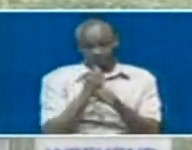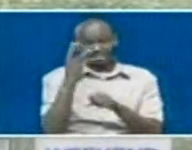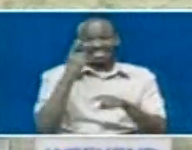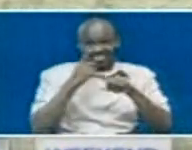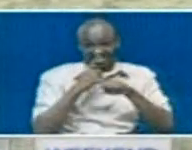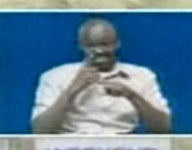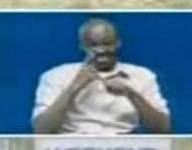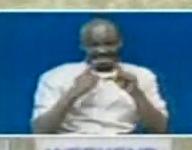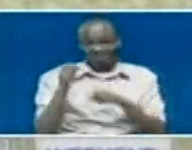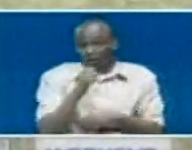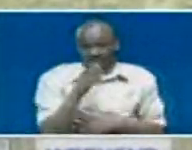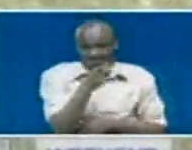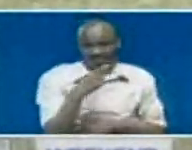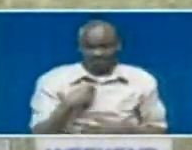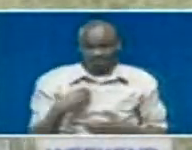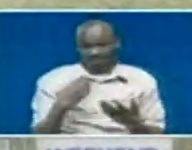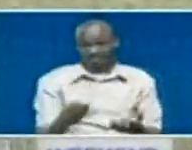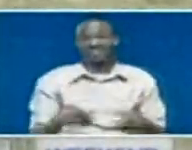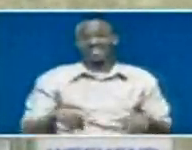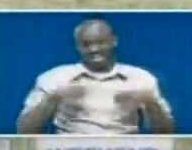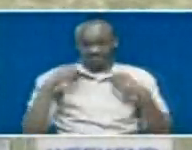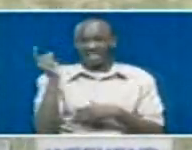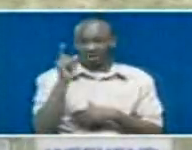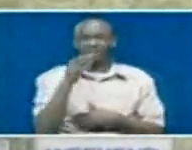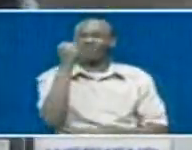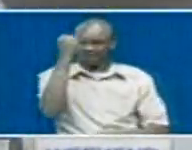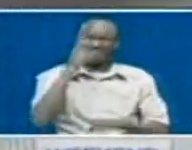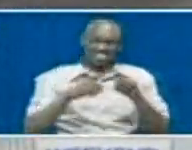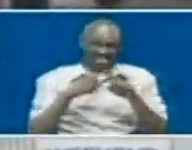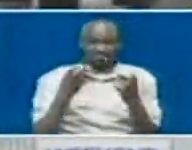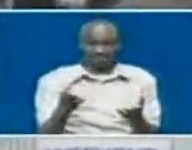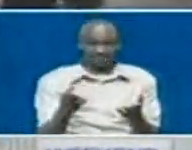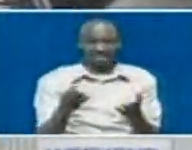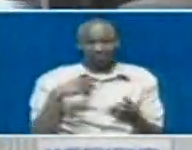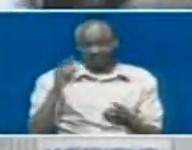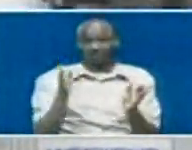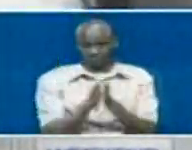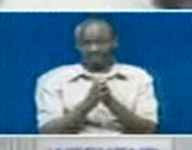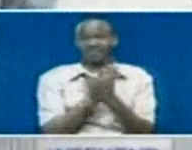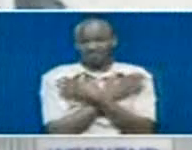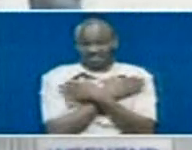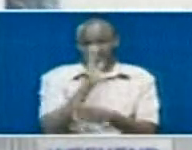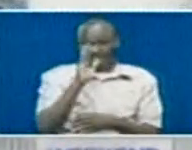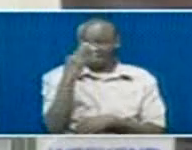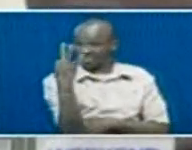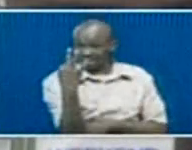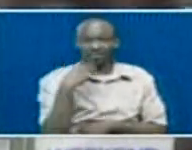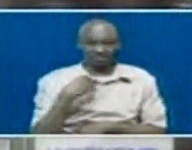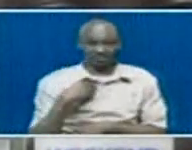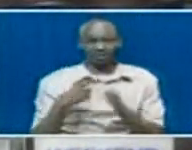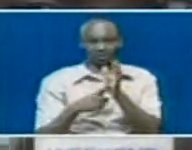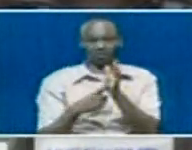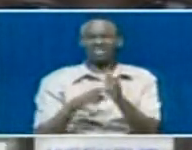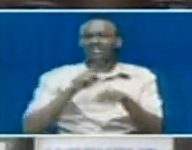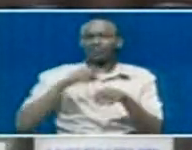14-year-old Maurice Mutugi Njeru lived on the streets of Nairobi for 5 years. He and his three friends were street performers. Kwa hiyo